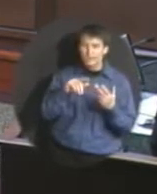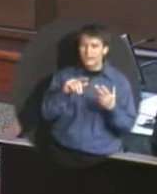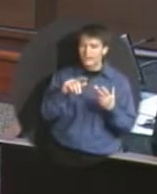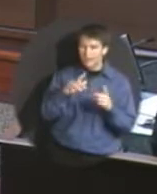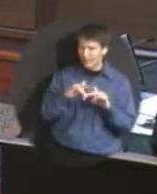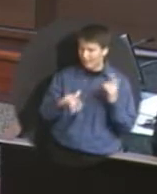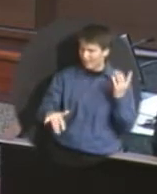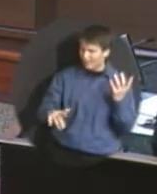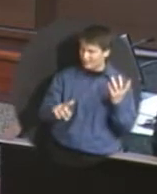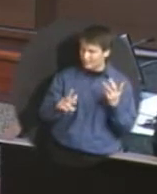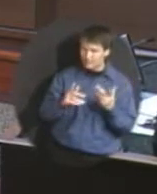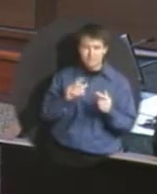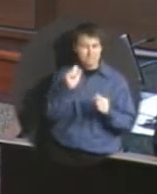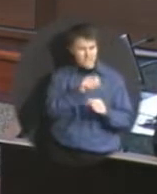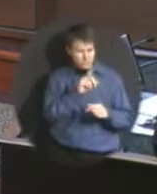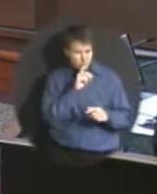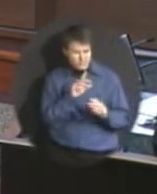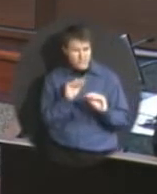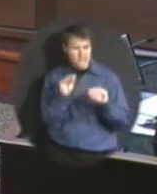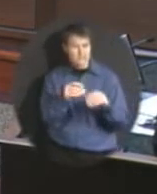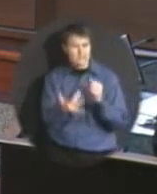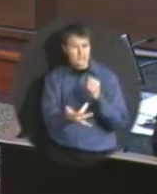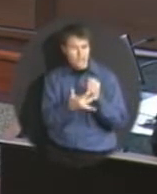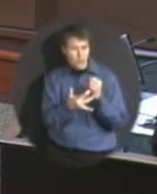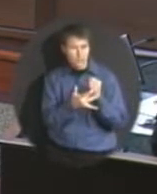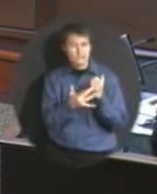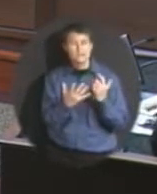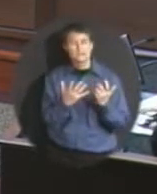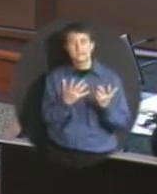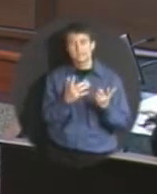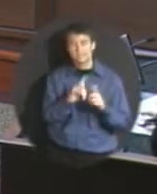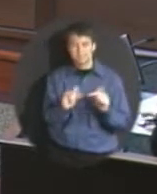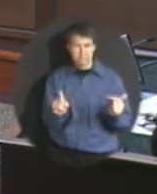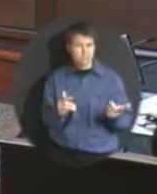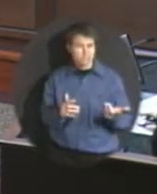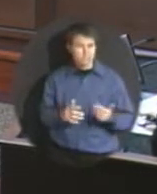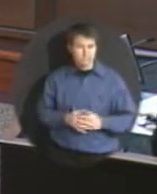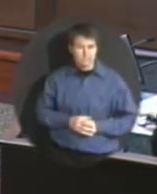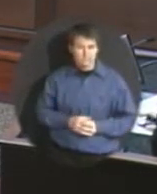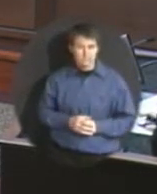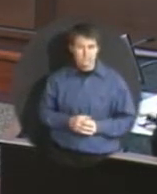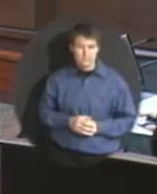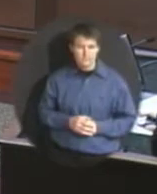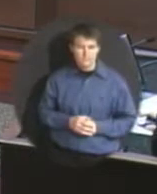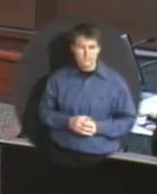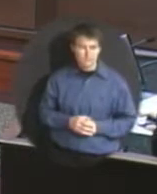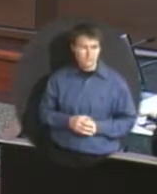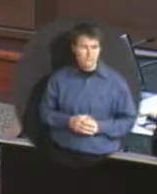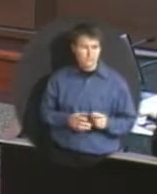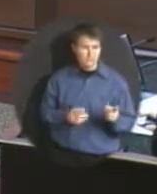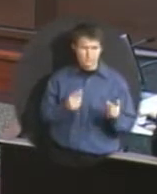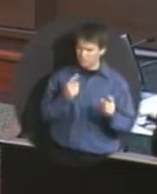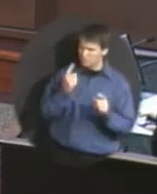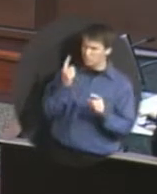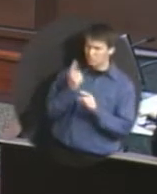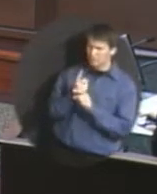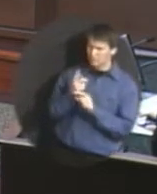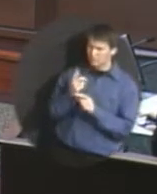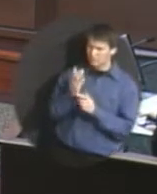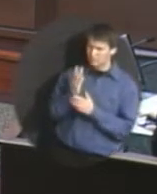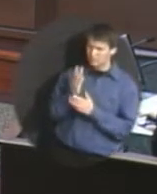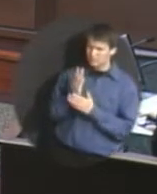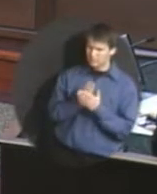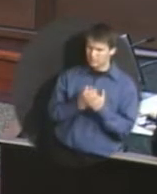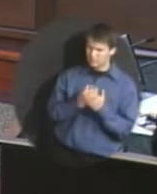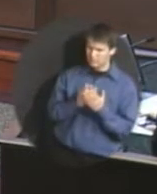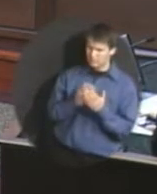could. Equipment, technology, items like that. And some of the, am I correct that some of the salaries